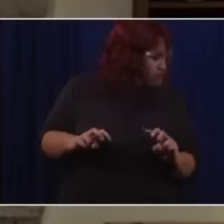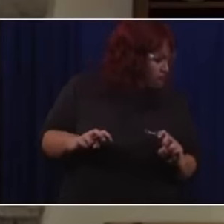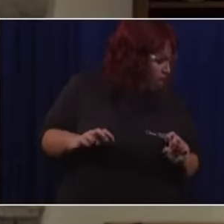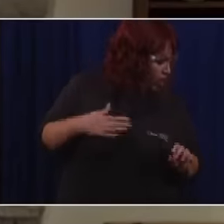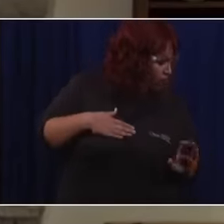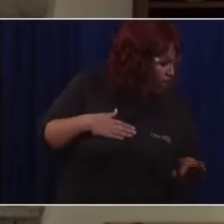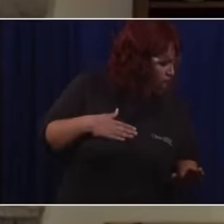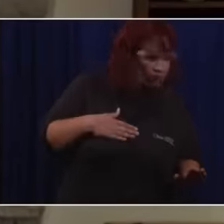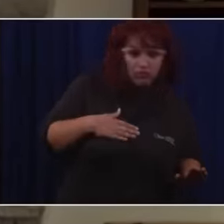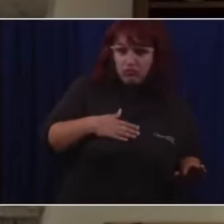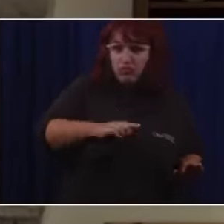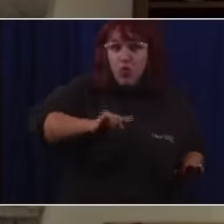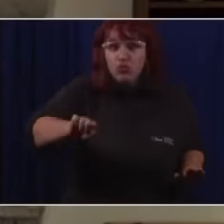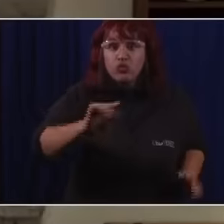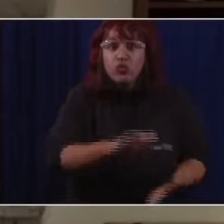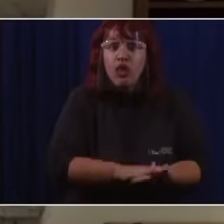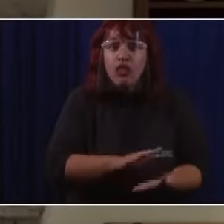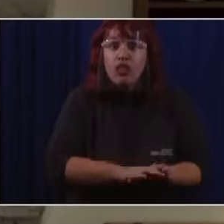But we also know that